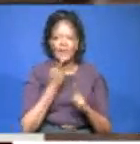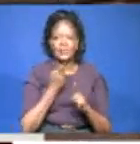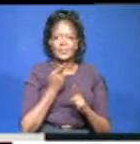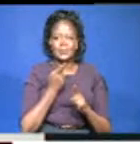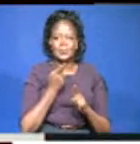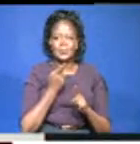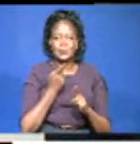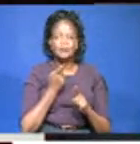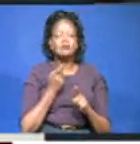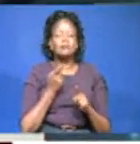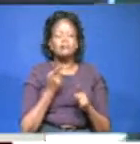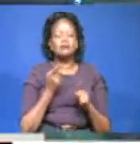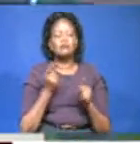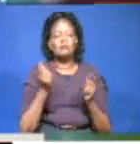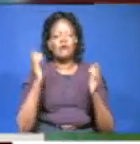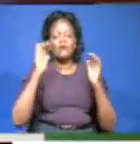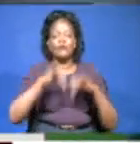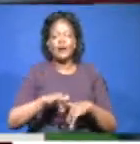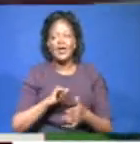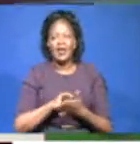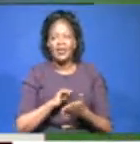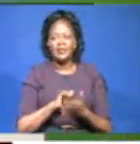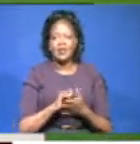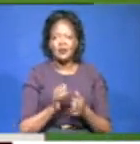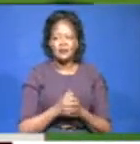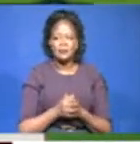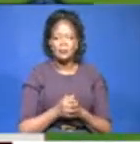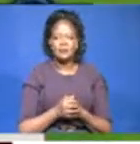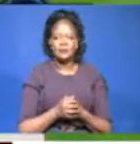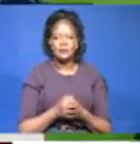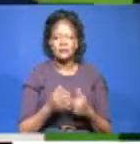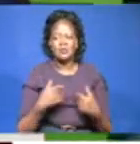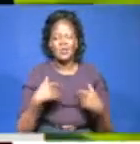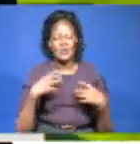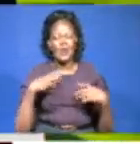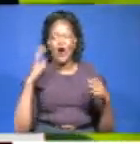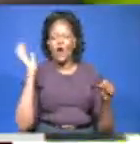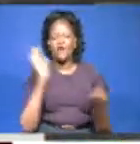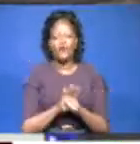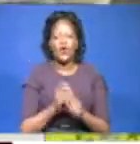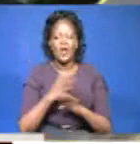Halloween event with no limit on numbers since the COVID-19 pandemic.